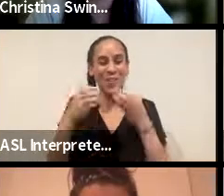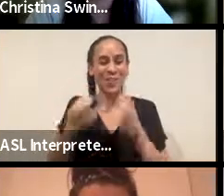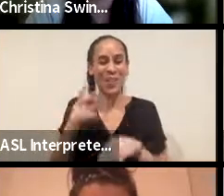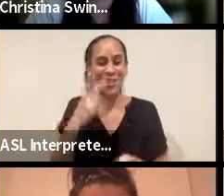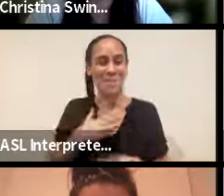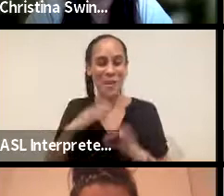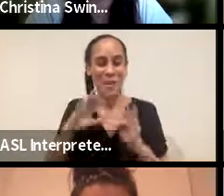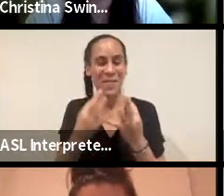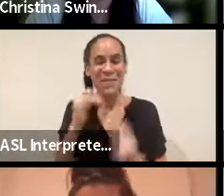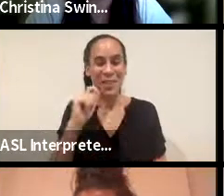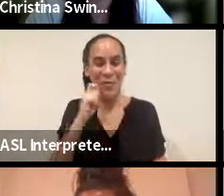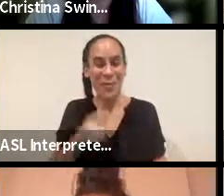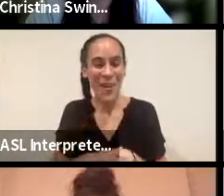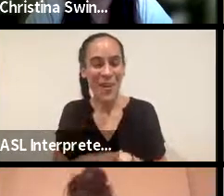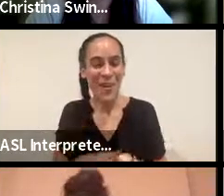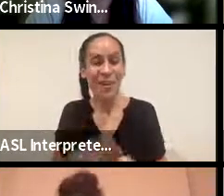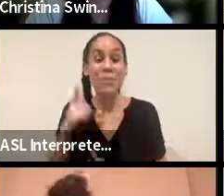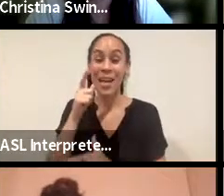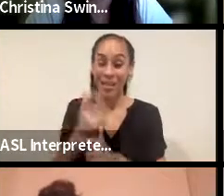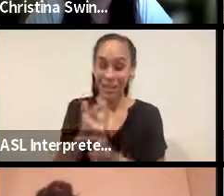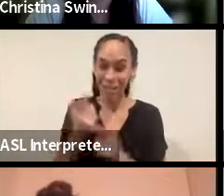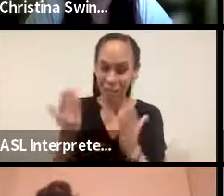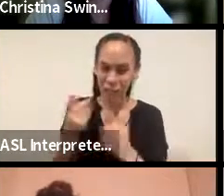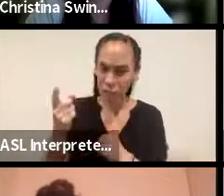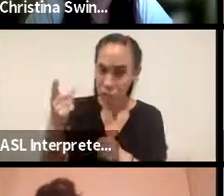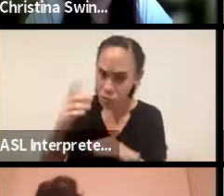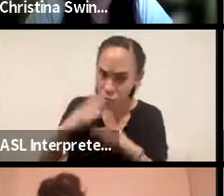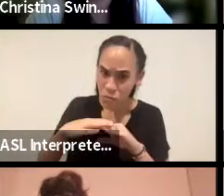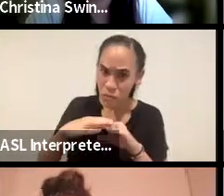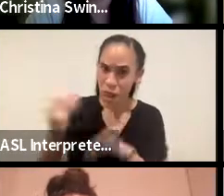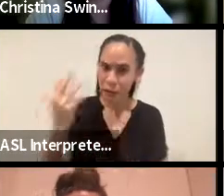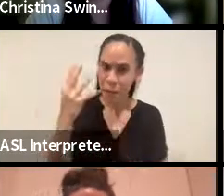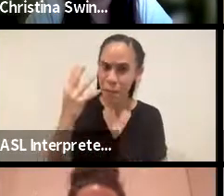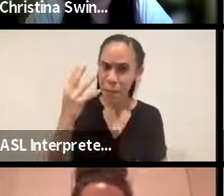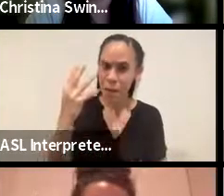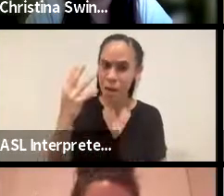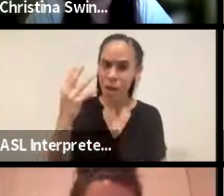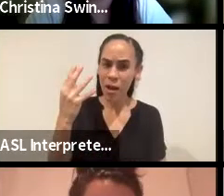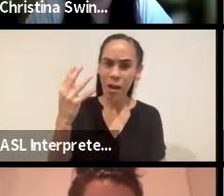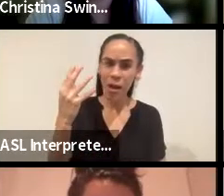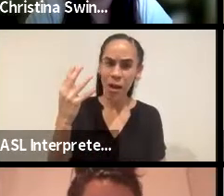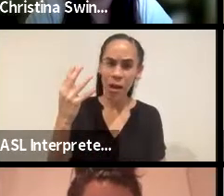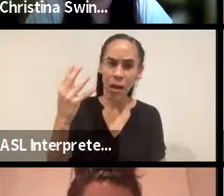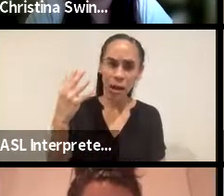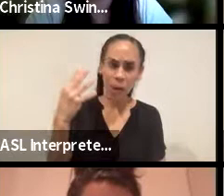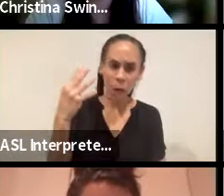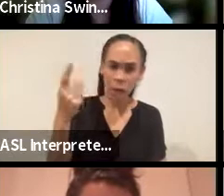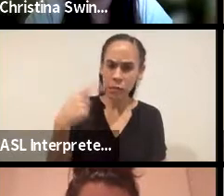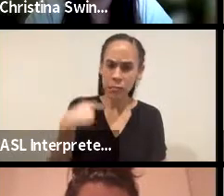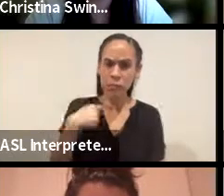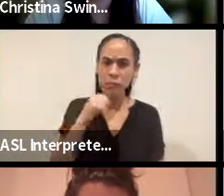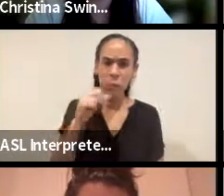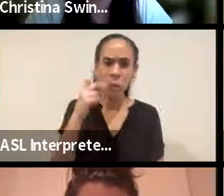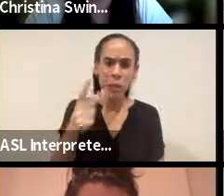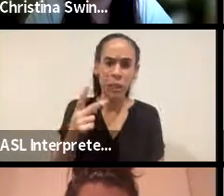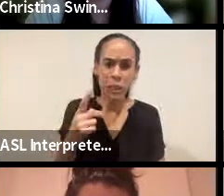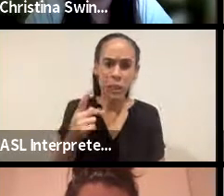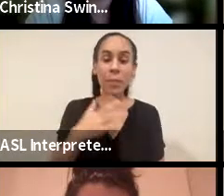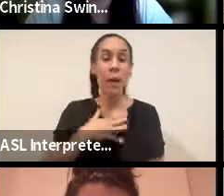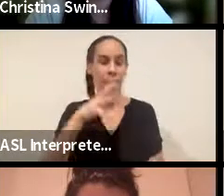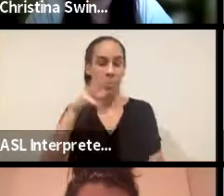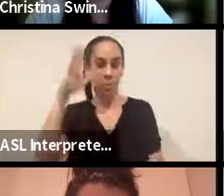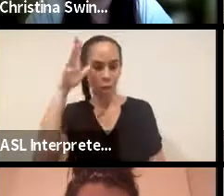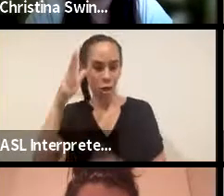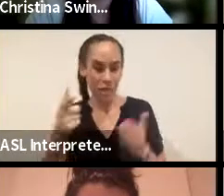My sister is here. Are you on camera? I don't see you on camera. And then my parents